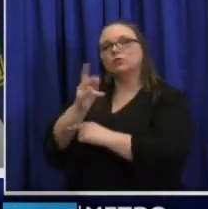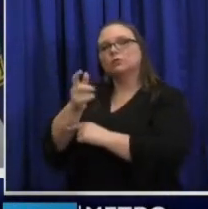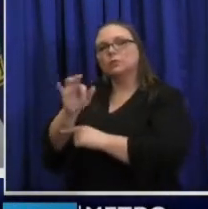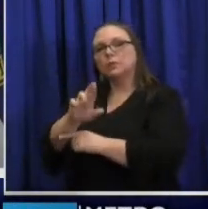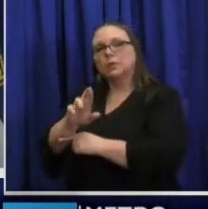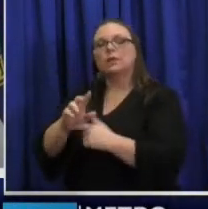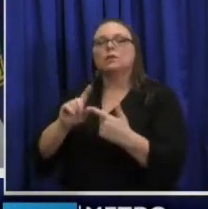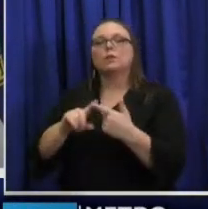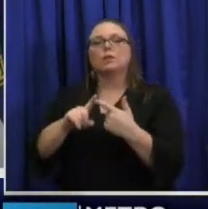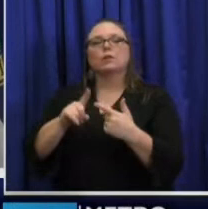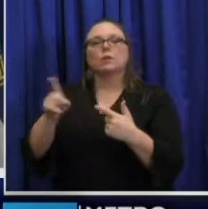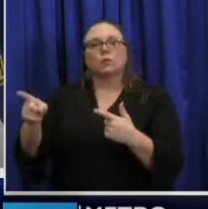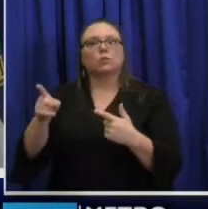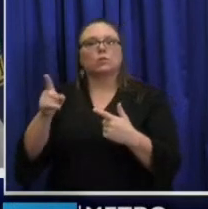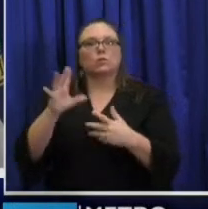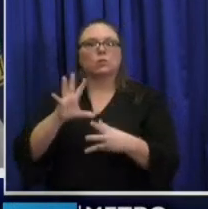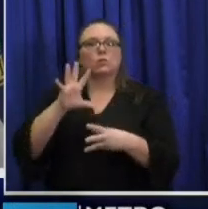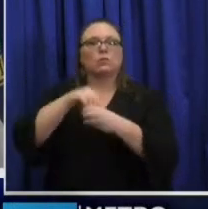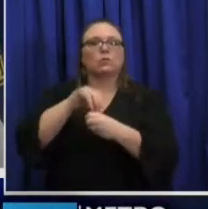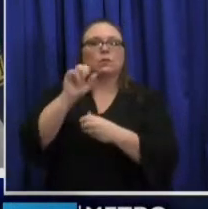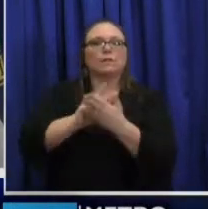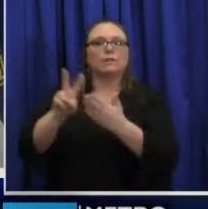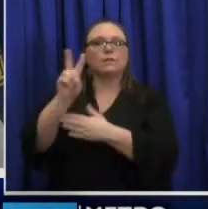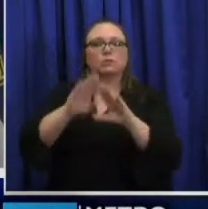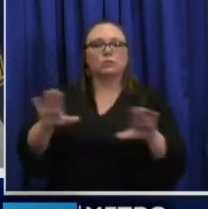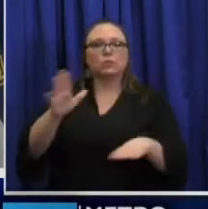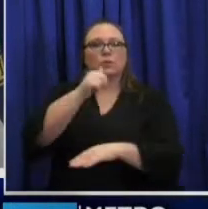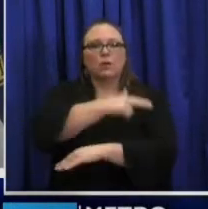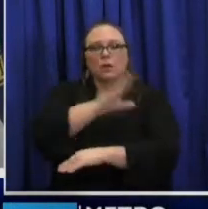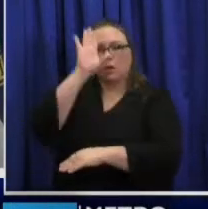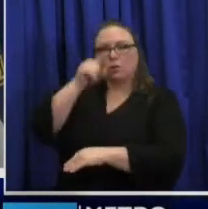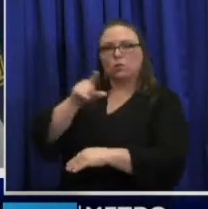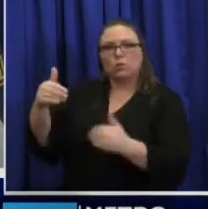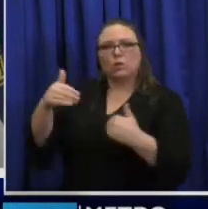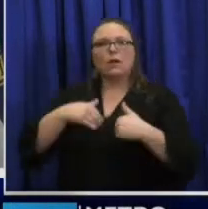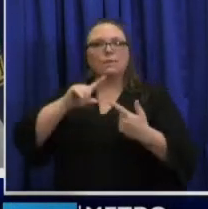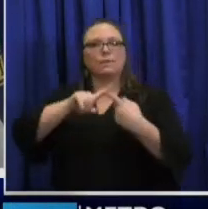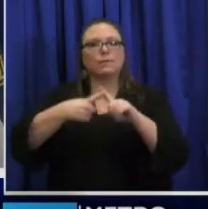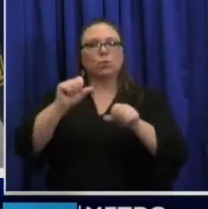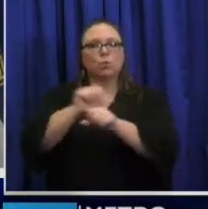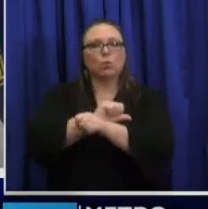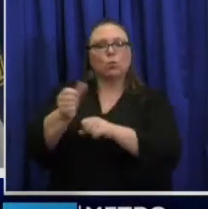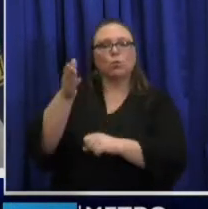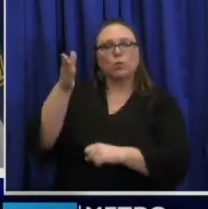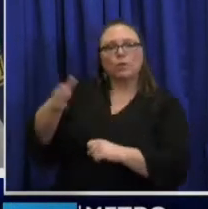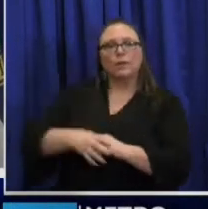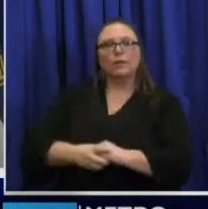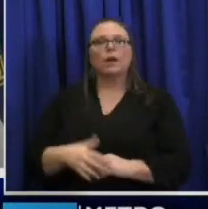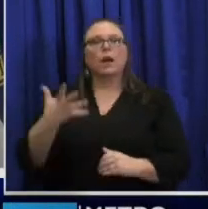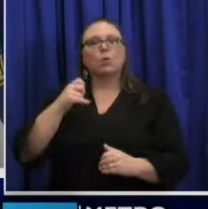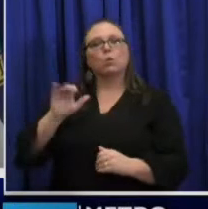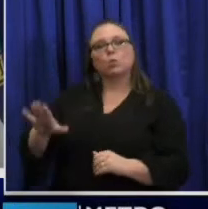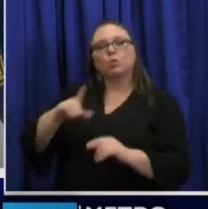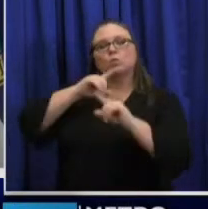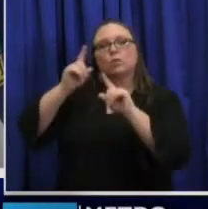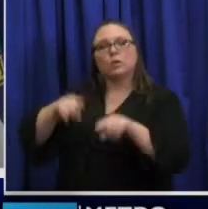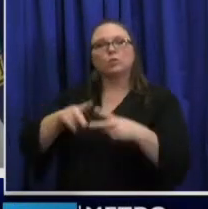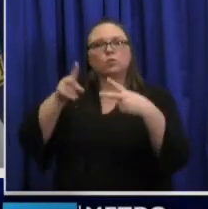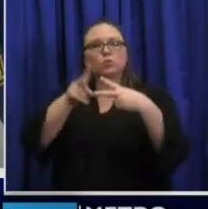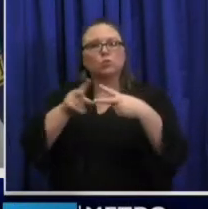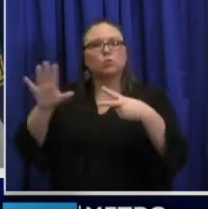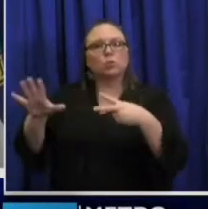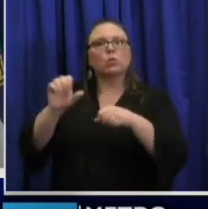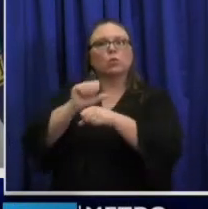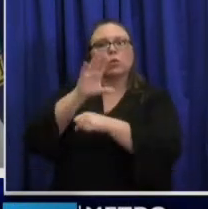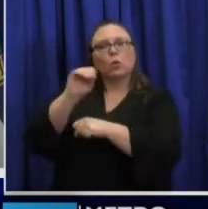you're an esteemed member of the Vanderbilt Children's Hospital. I know you have colleagues there. I just wanted your reaction to two of your colleagues